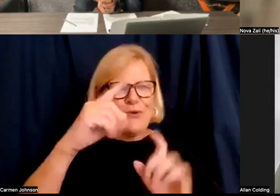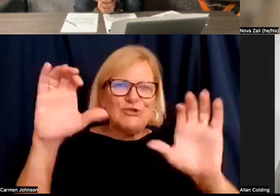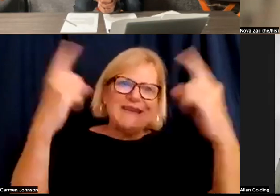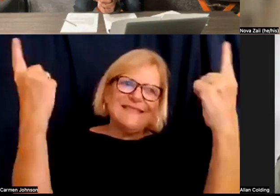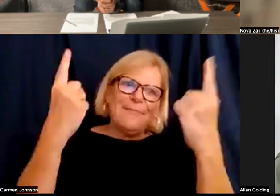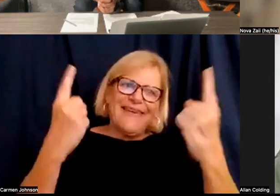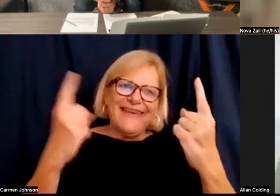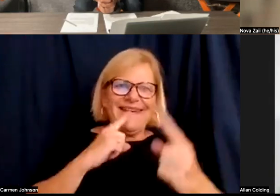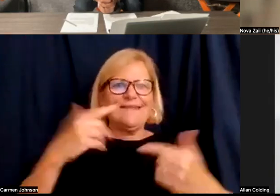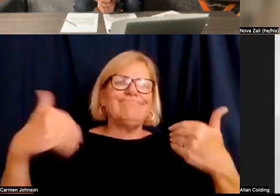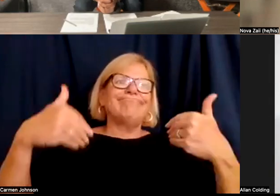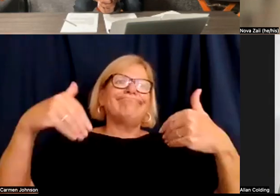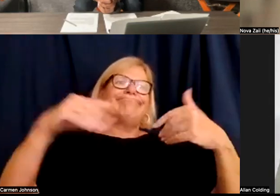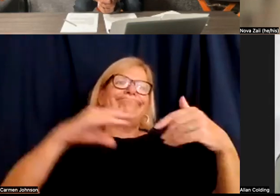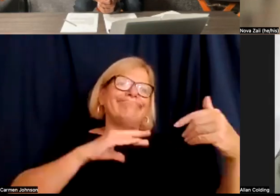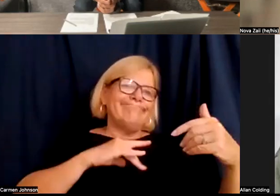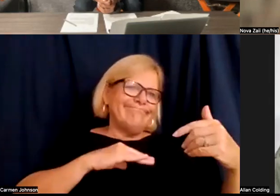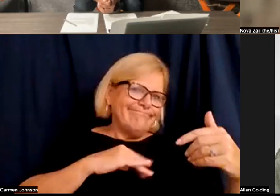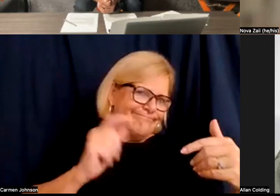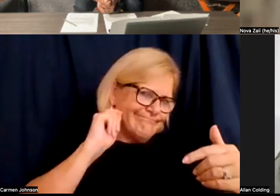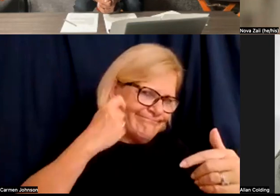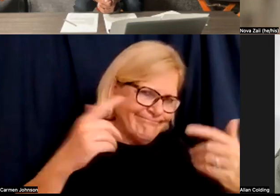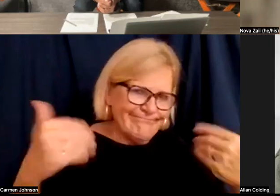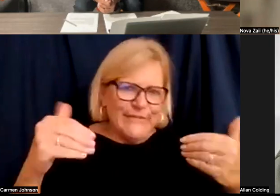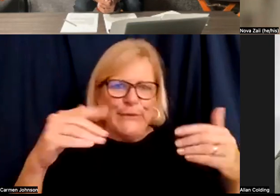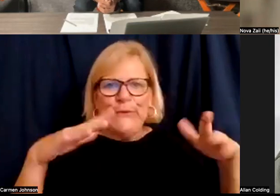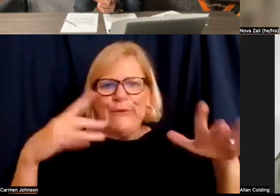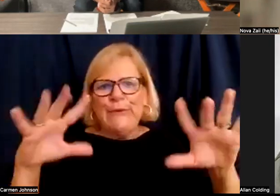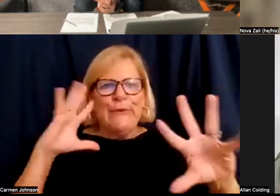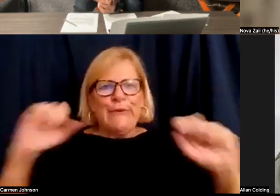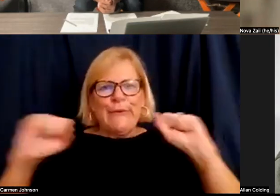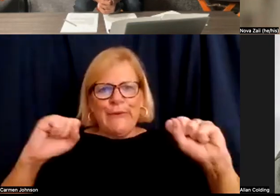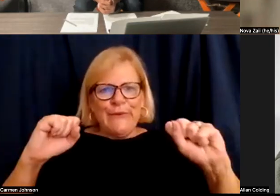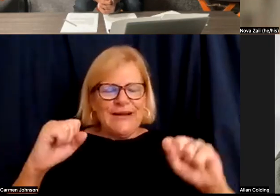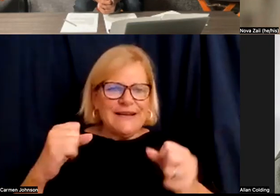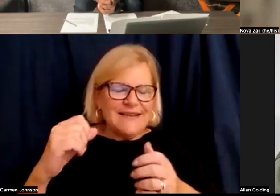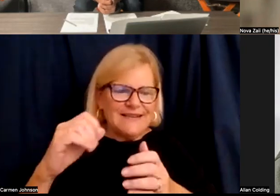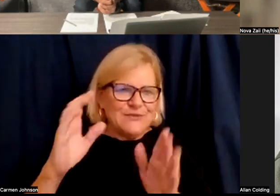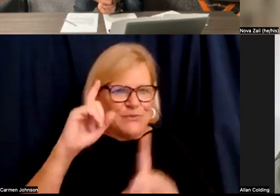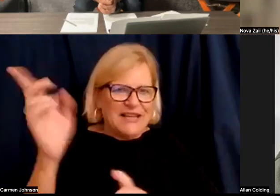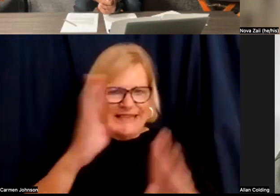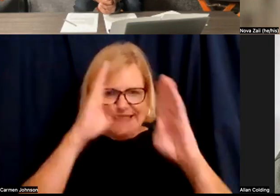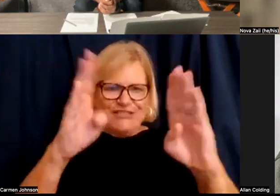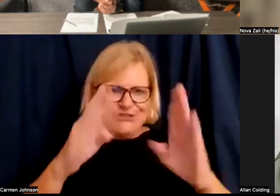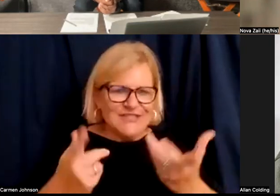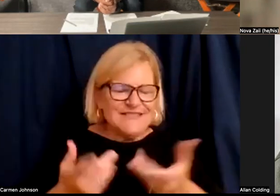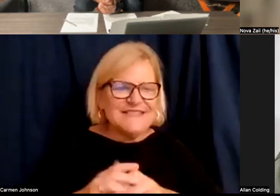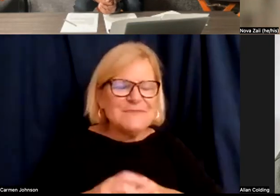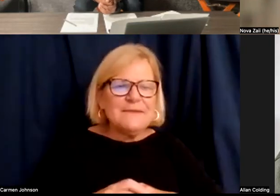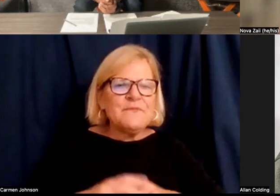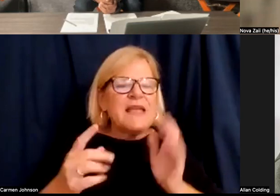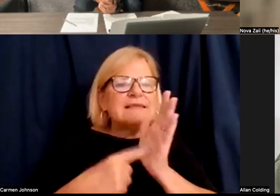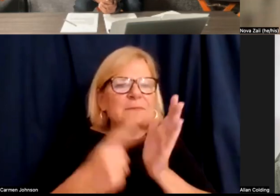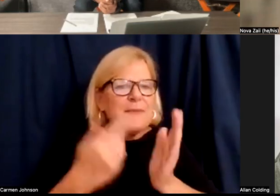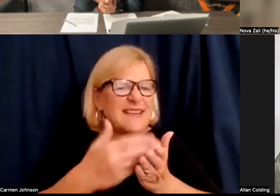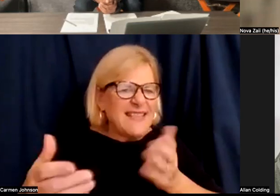something extra, someone's doing something particularly extravagant to warrant attention. But sometimes the